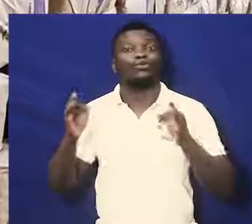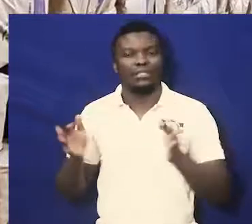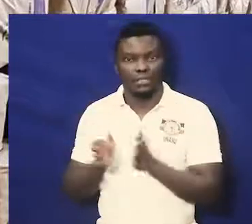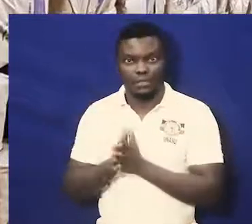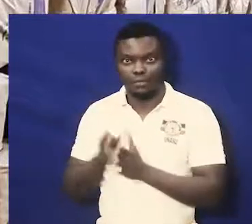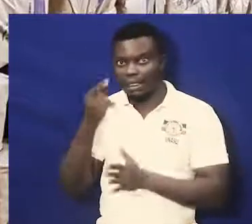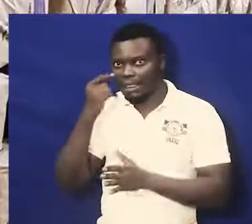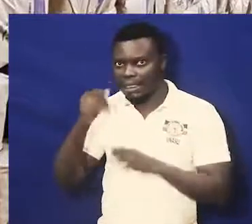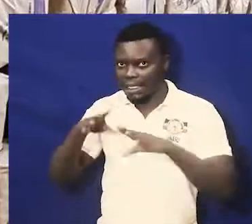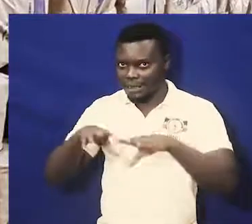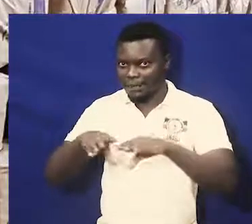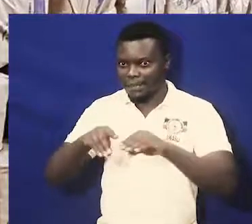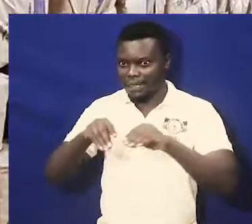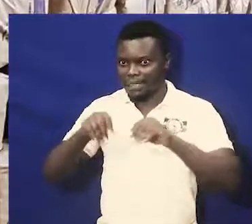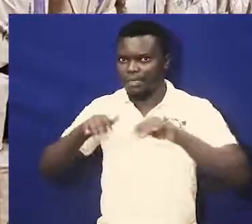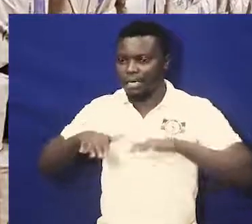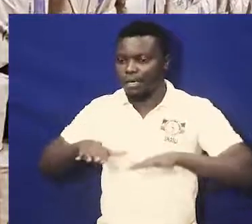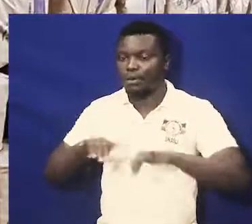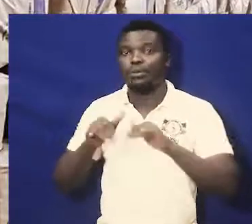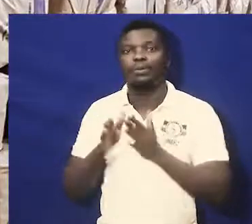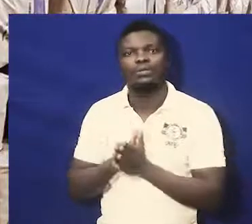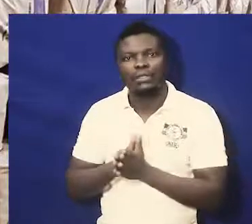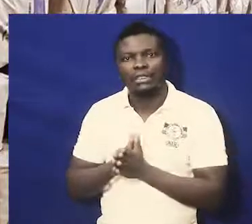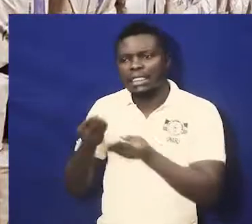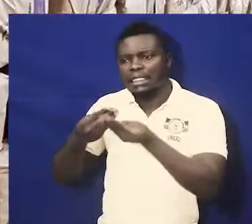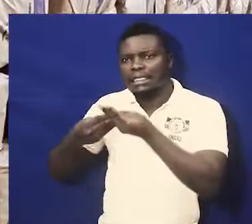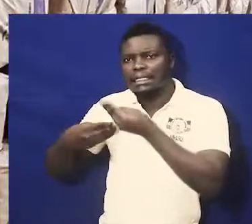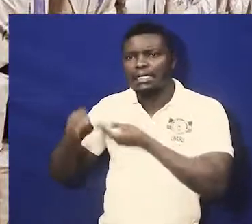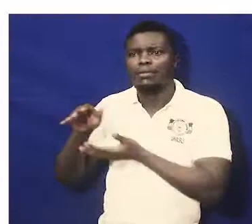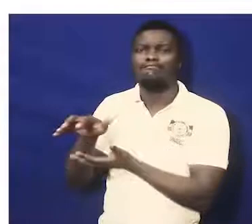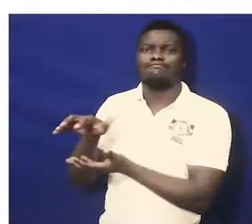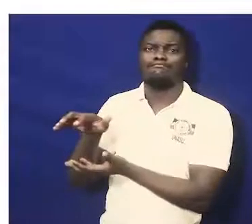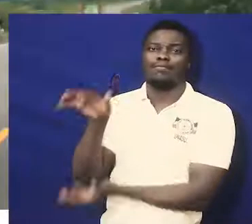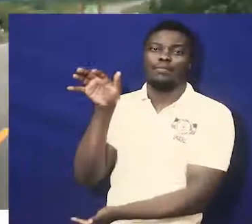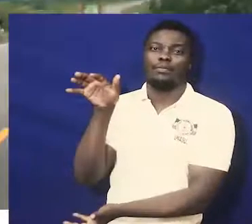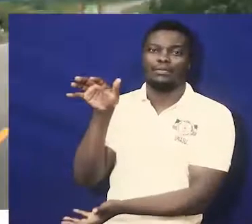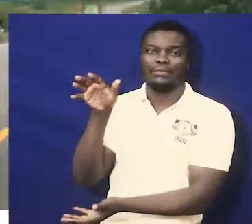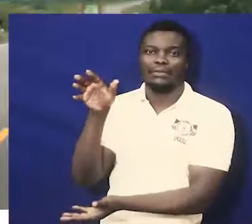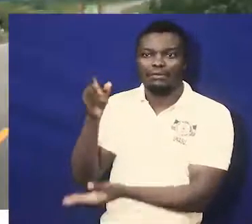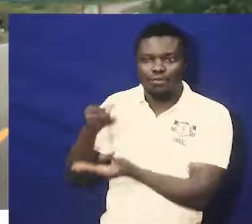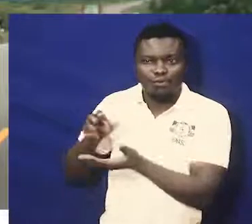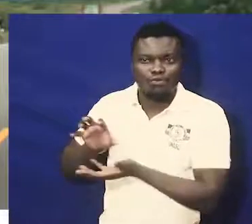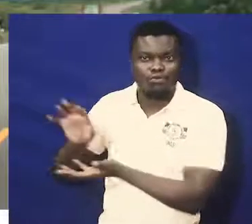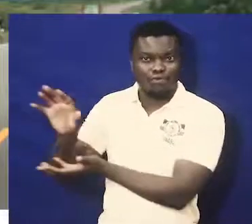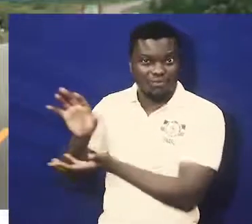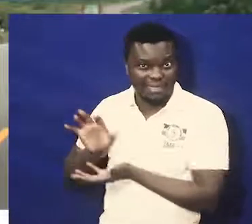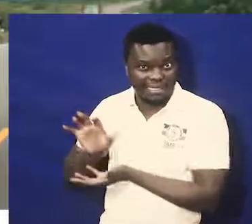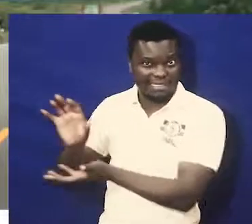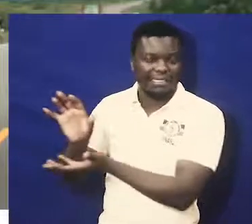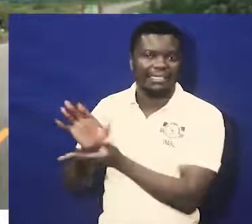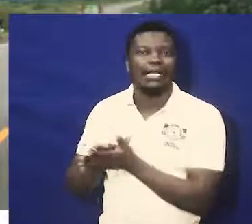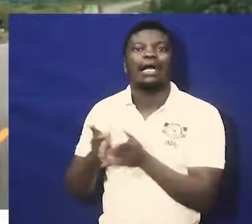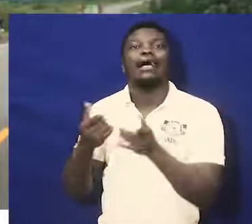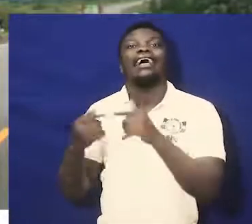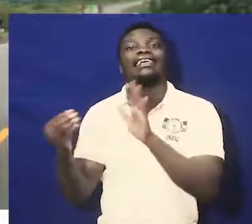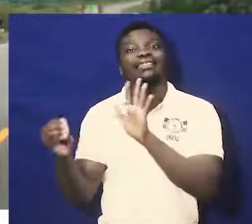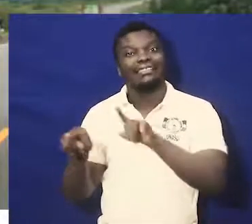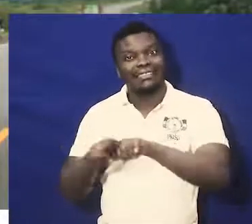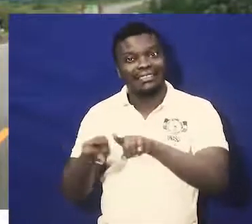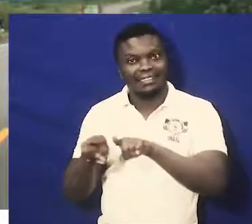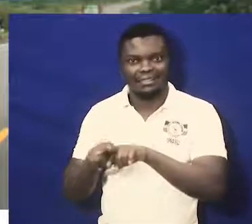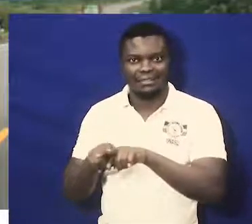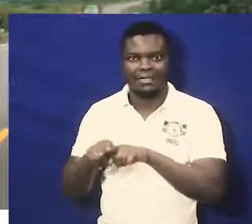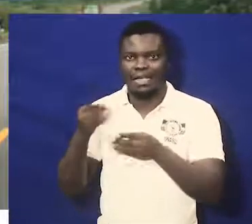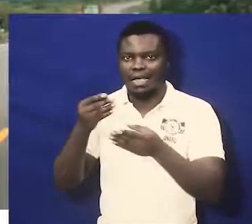baking flour, but it is sold in big quantities. And this is also a